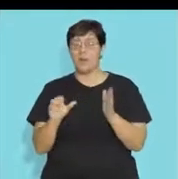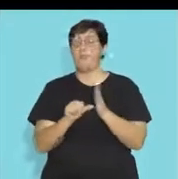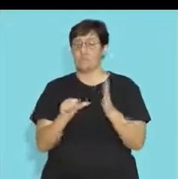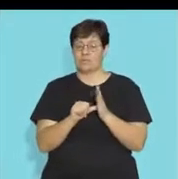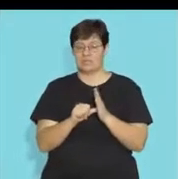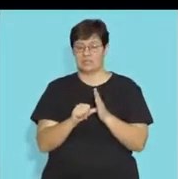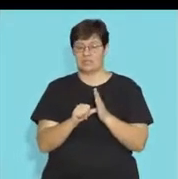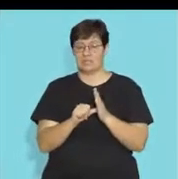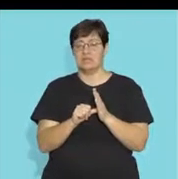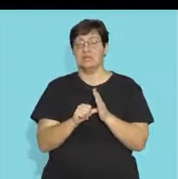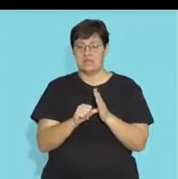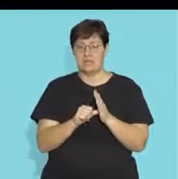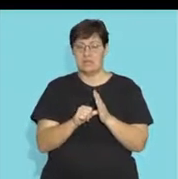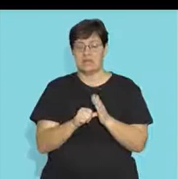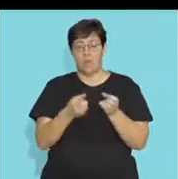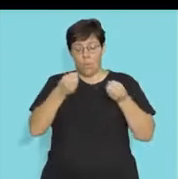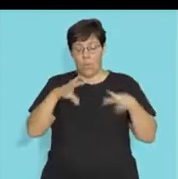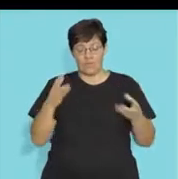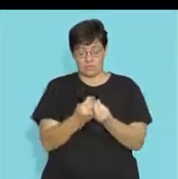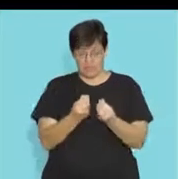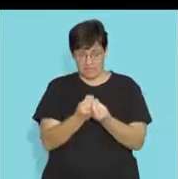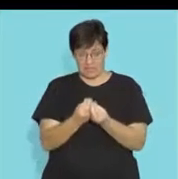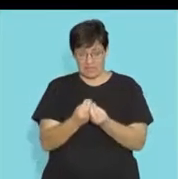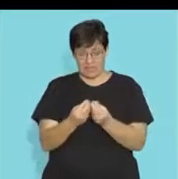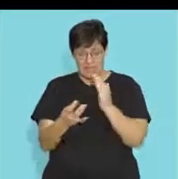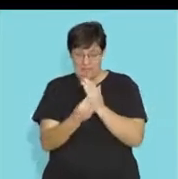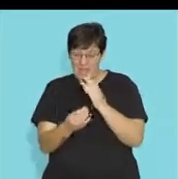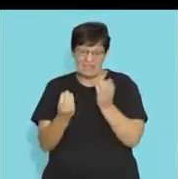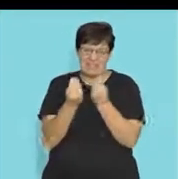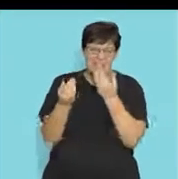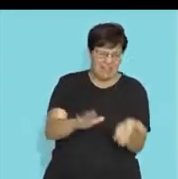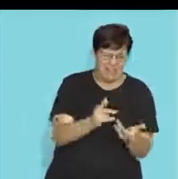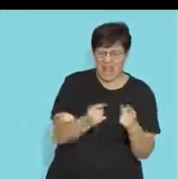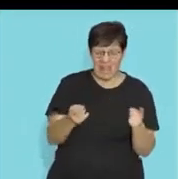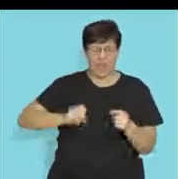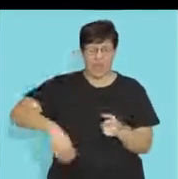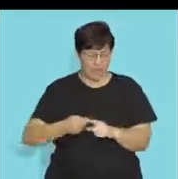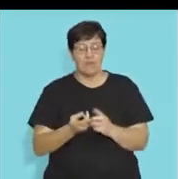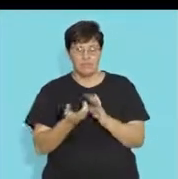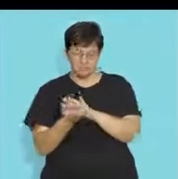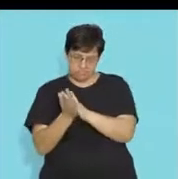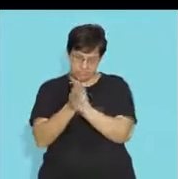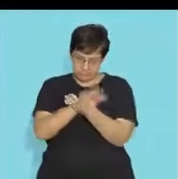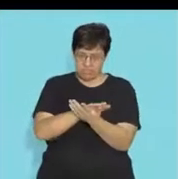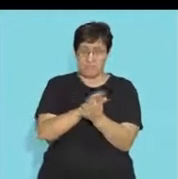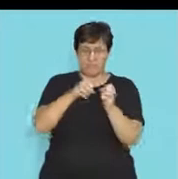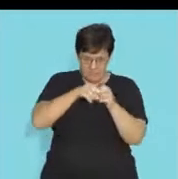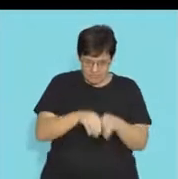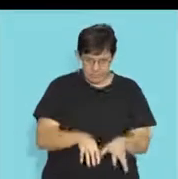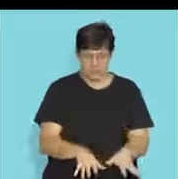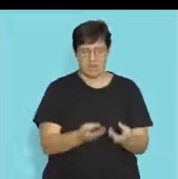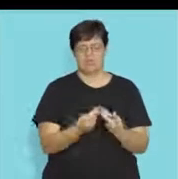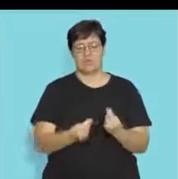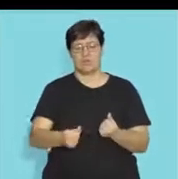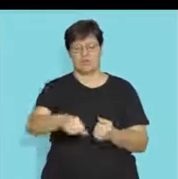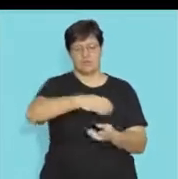play an important role in breaking down the waste products and returning these nutrients back into the food